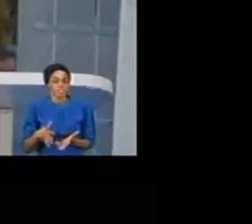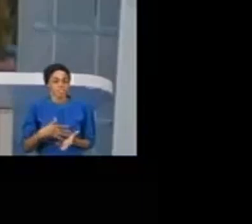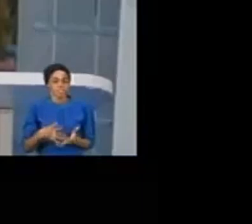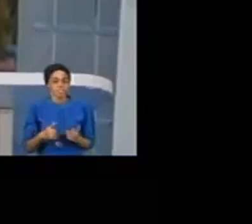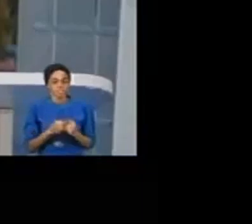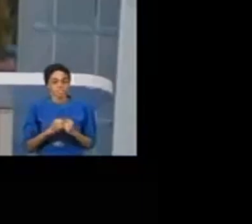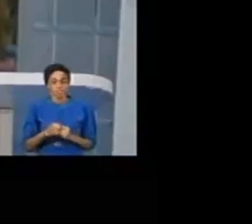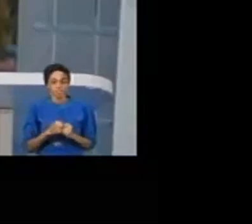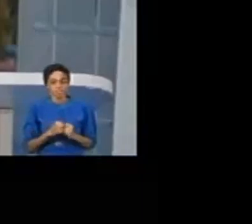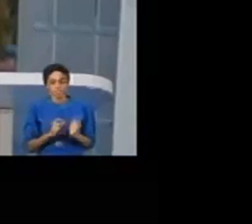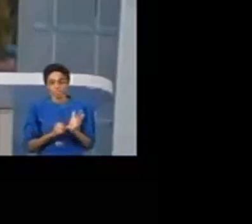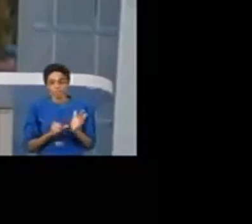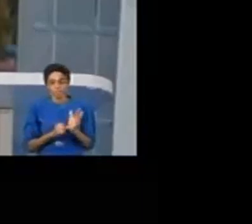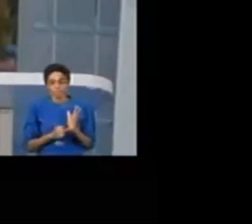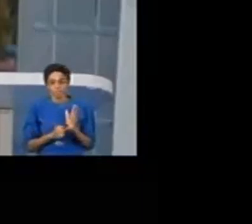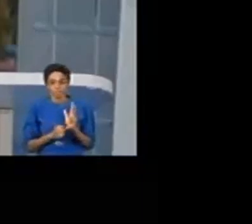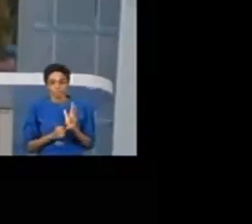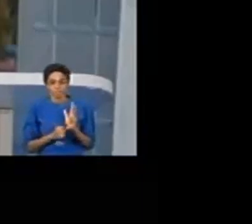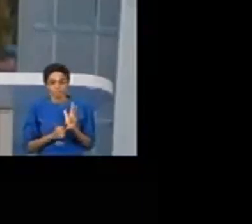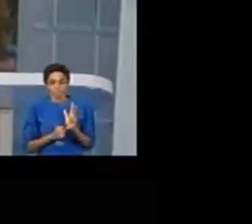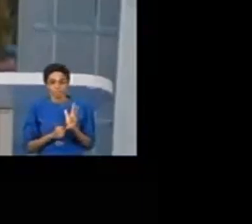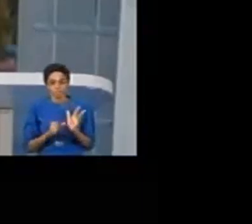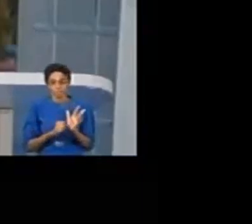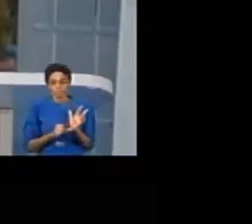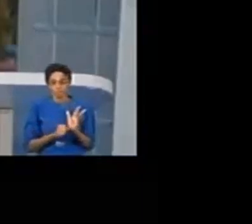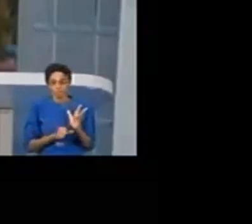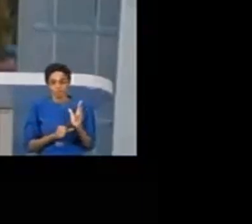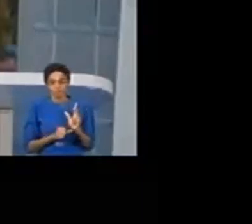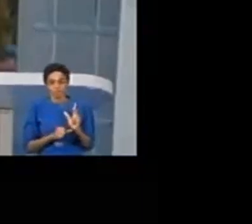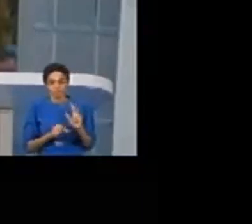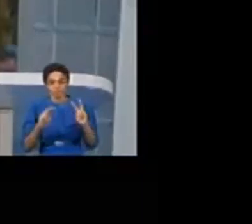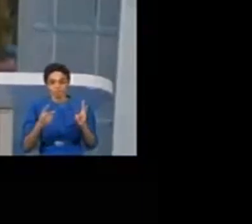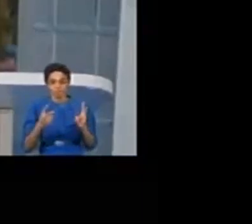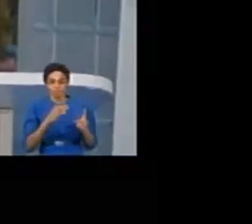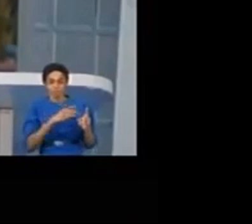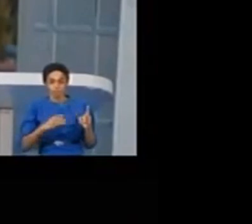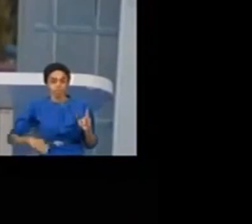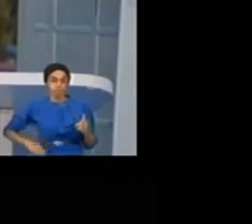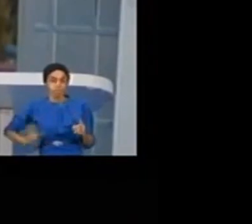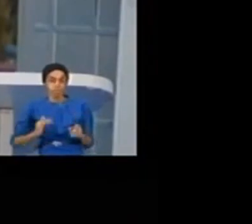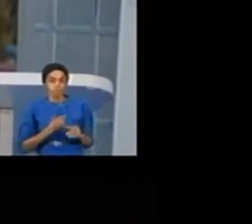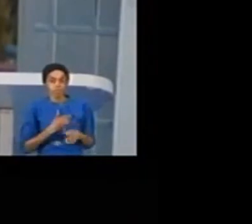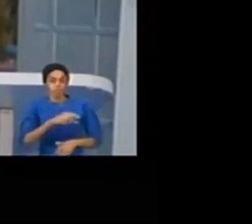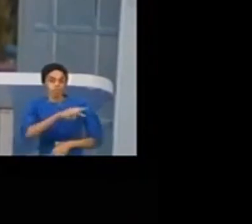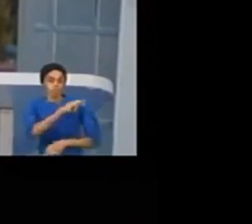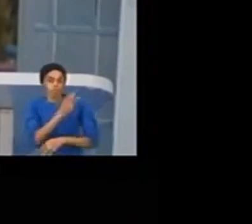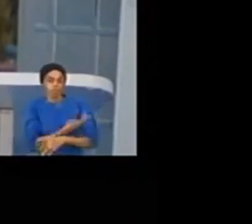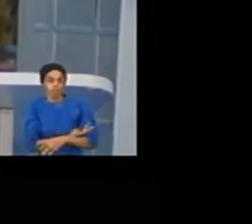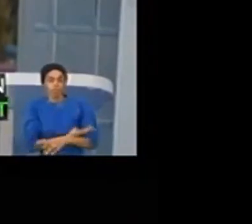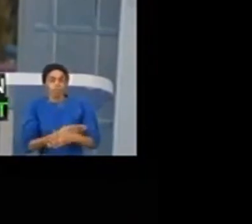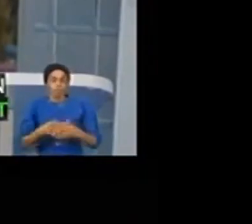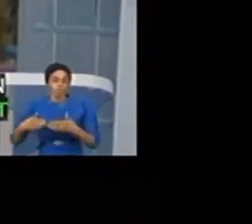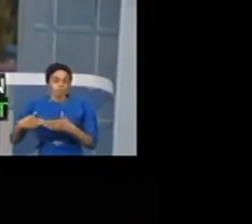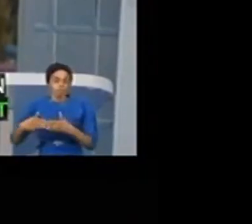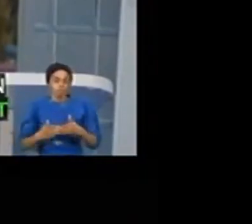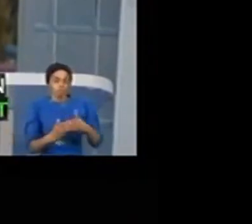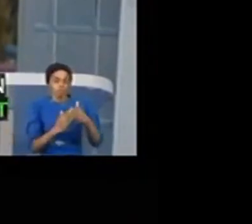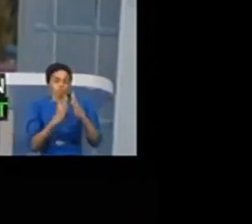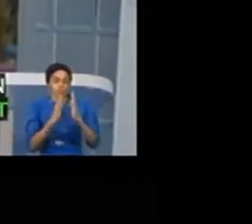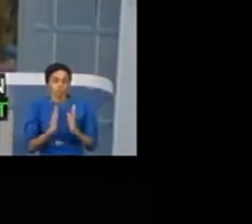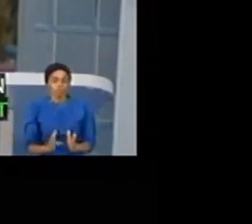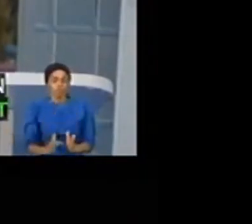on page 3 of our program, Christ, our mighty captain. Christ, our mighty